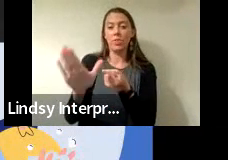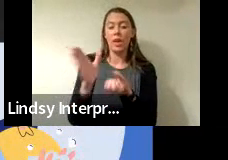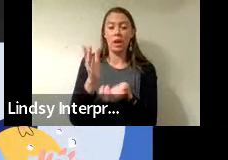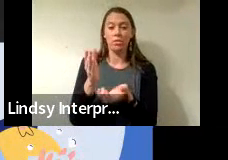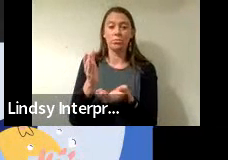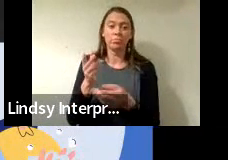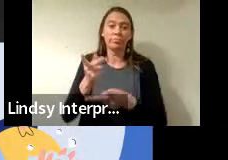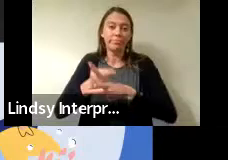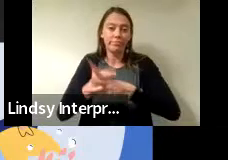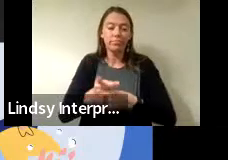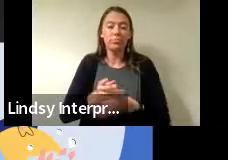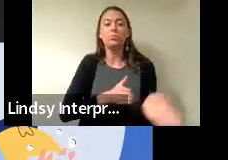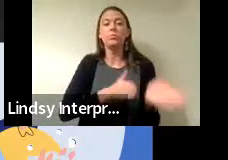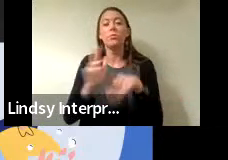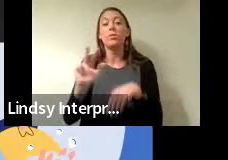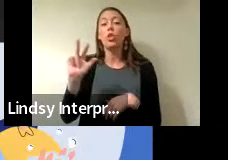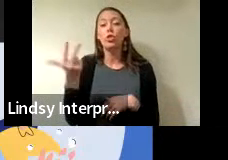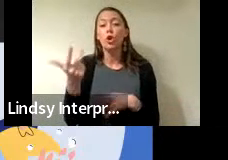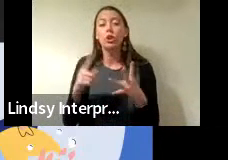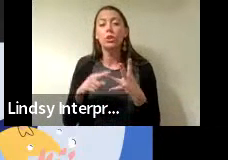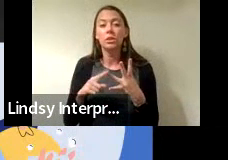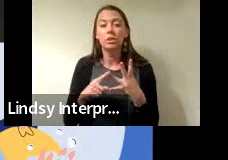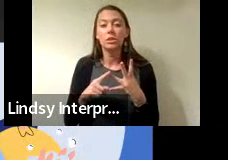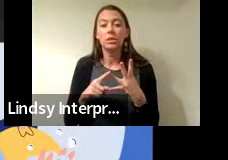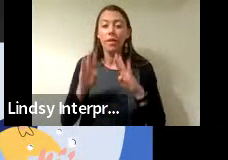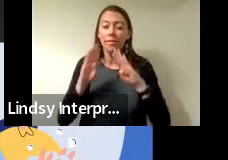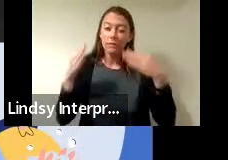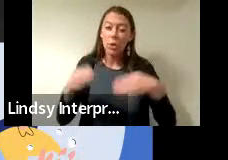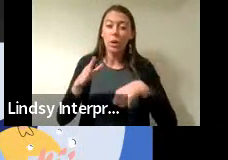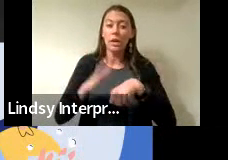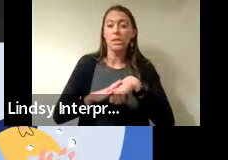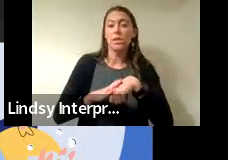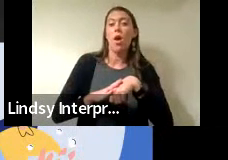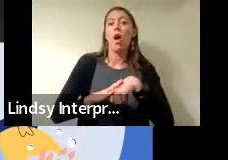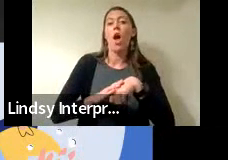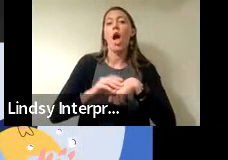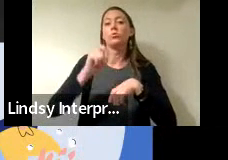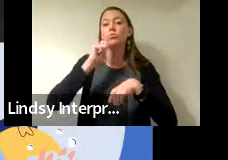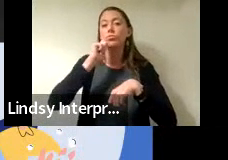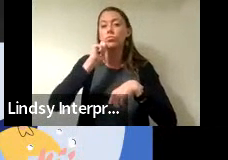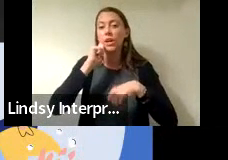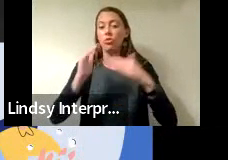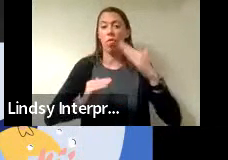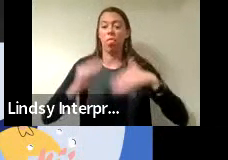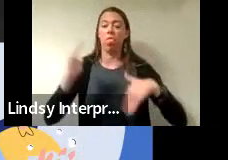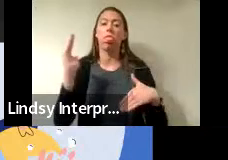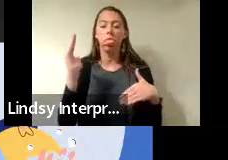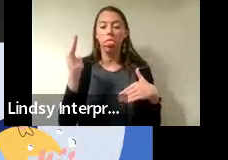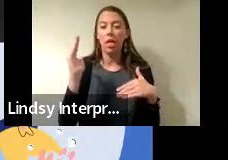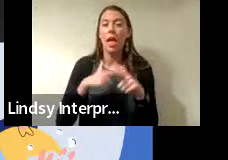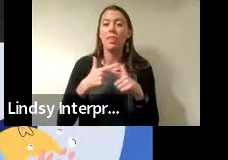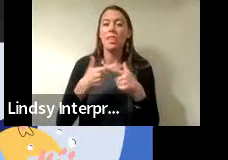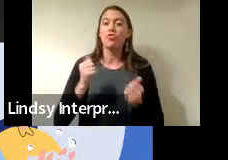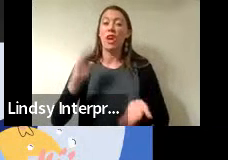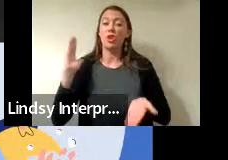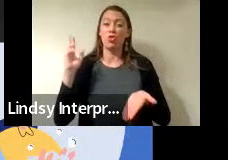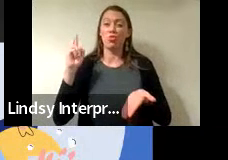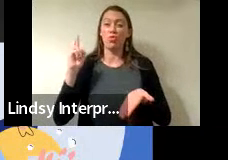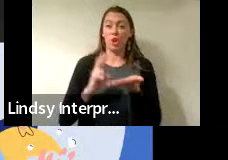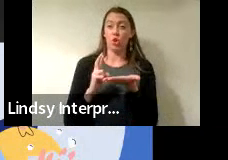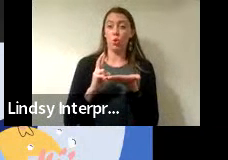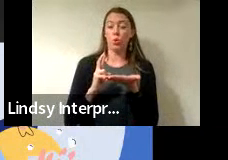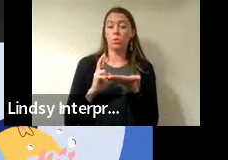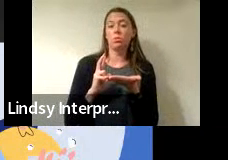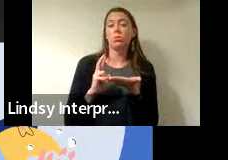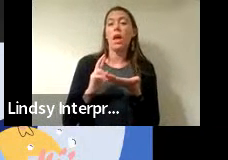on racial and ethnic health disparities and reducing or eliminating those disparities when it comes to how